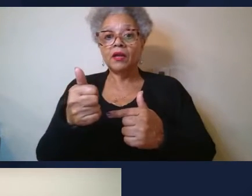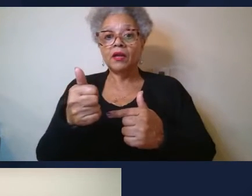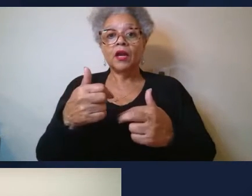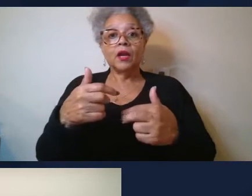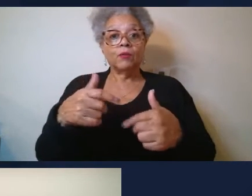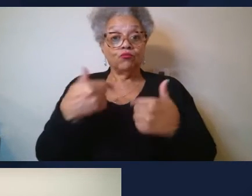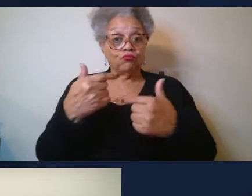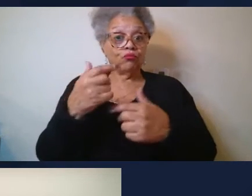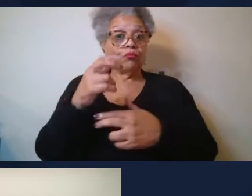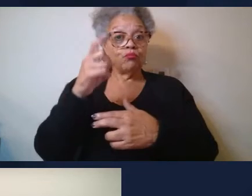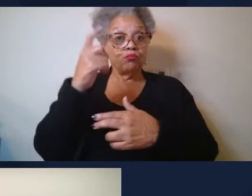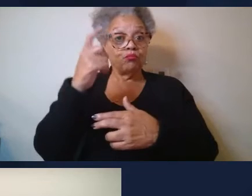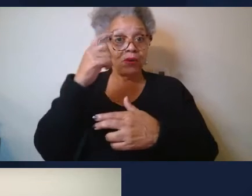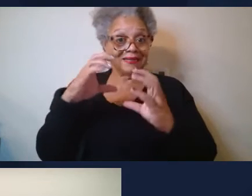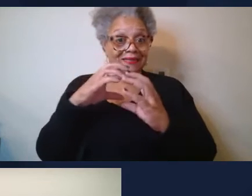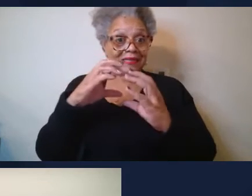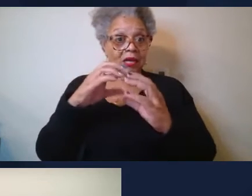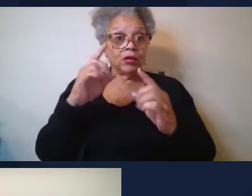think so.